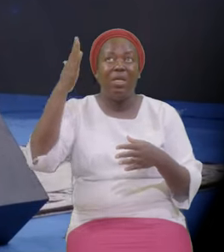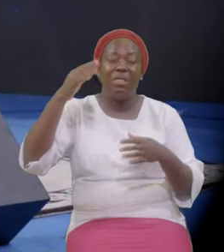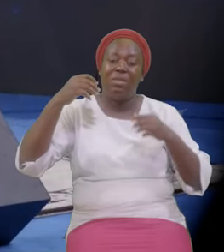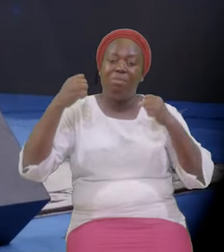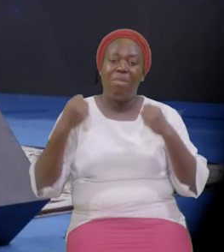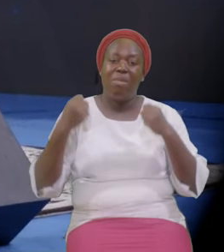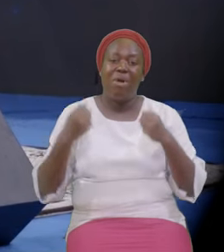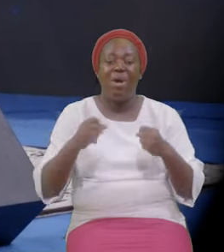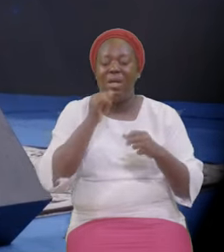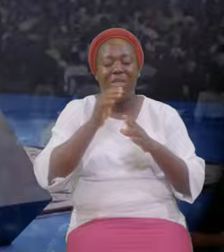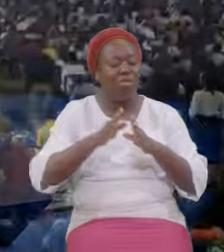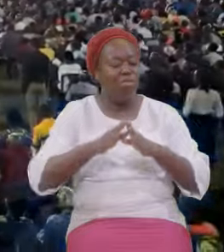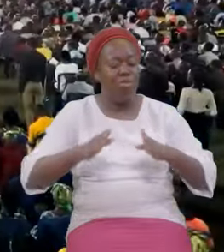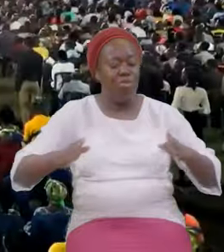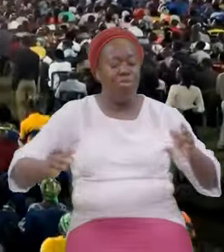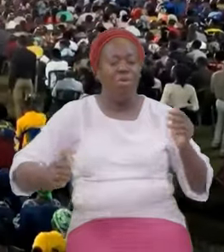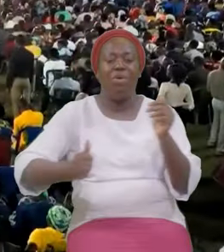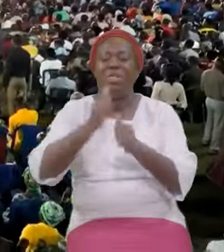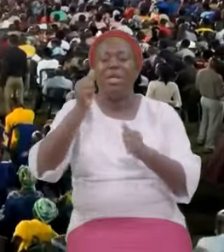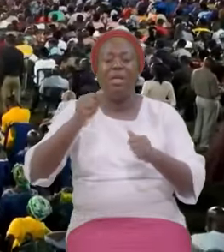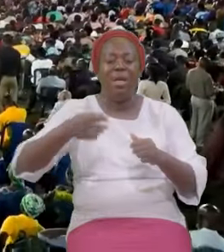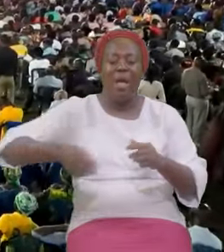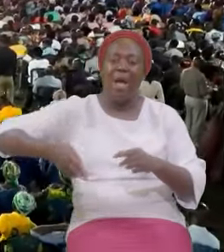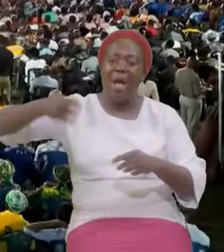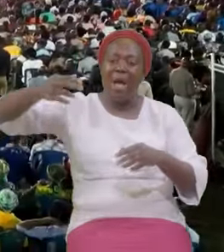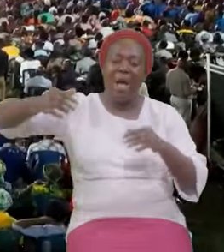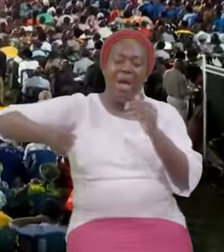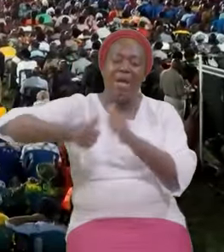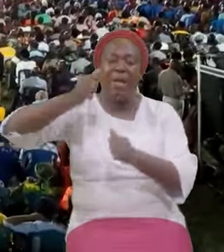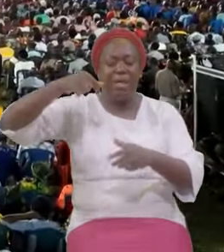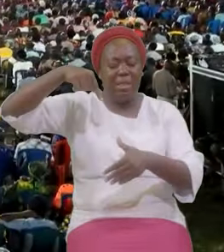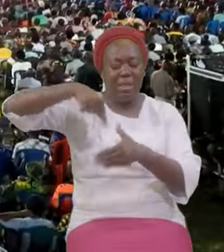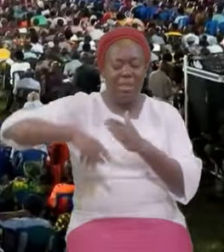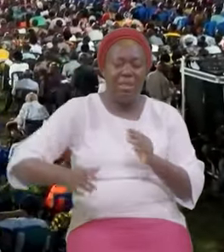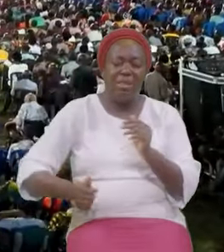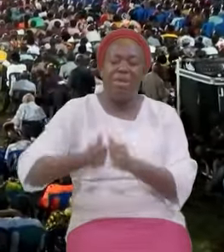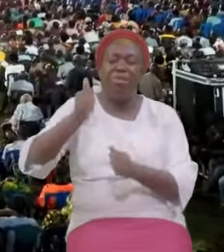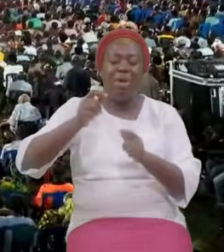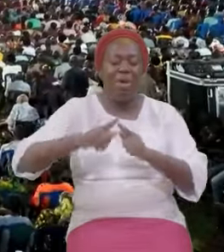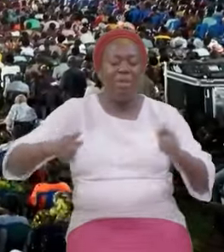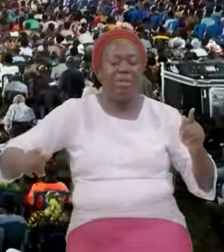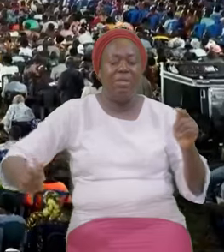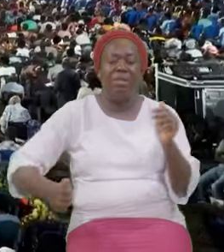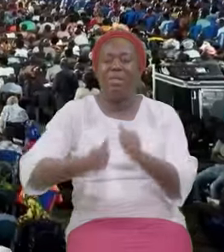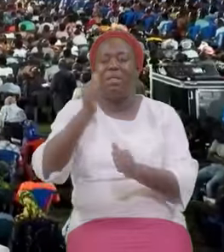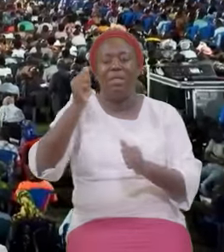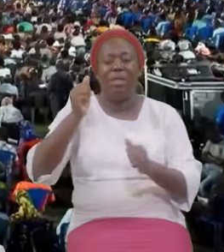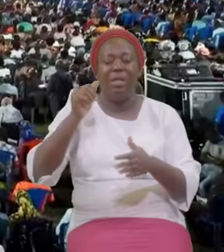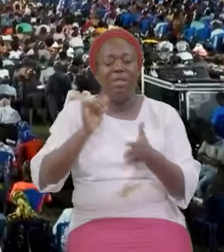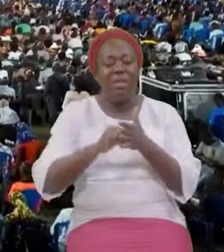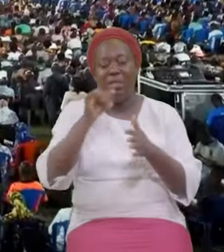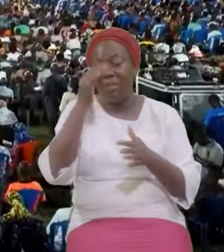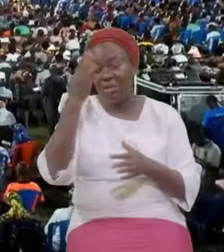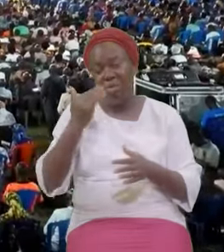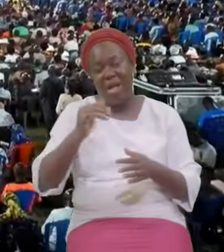brother is higher, is deeper, is greater. That's why I'm happy you